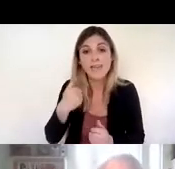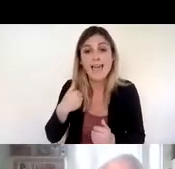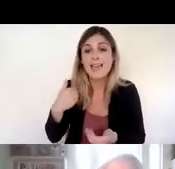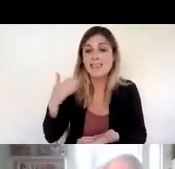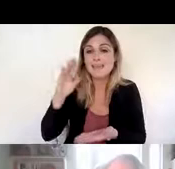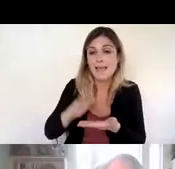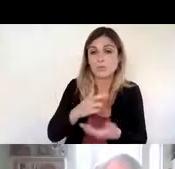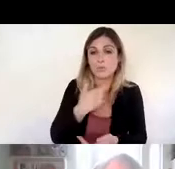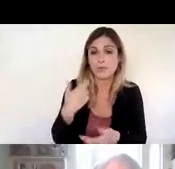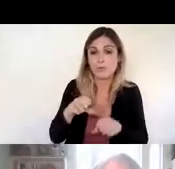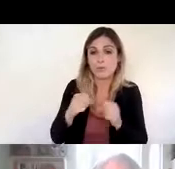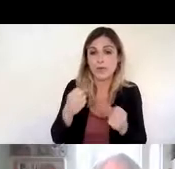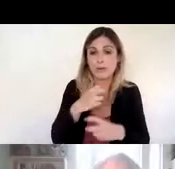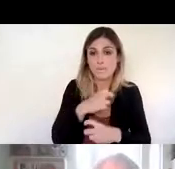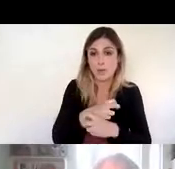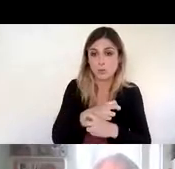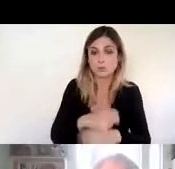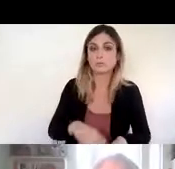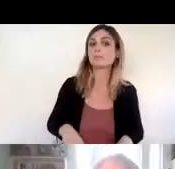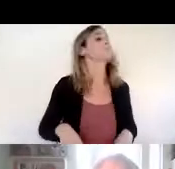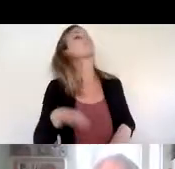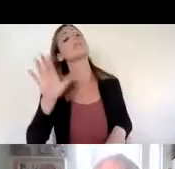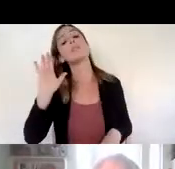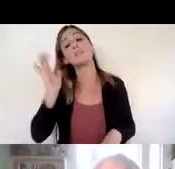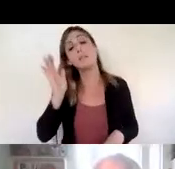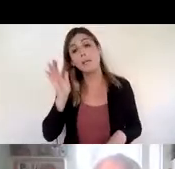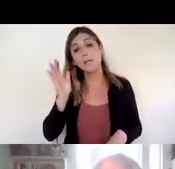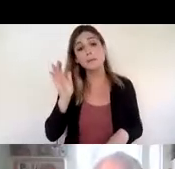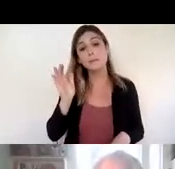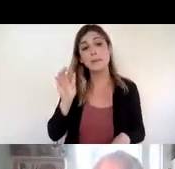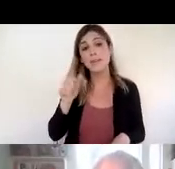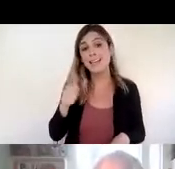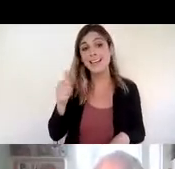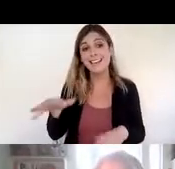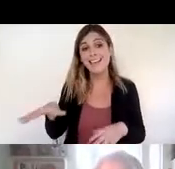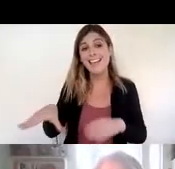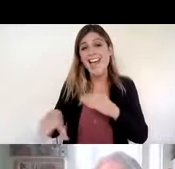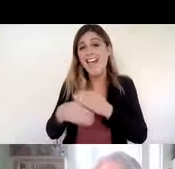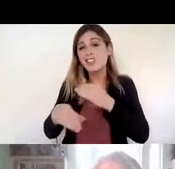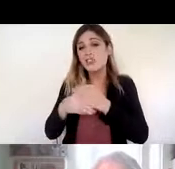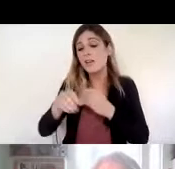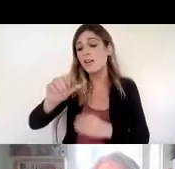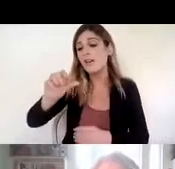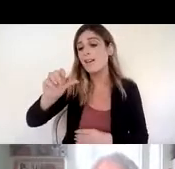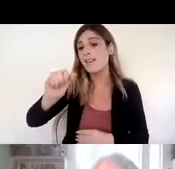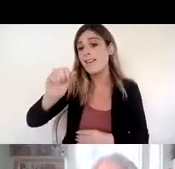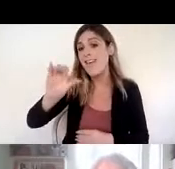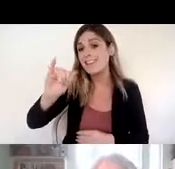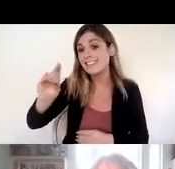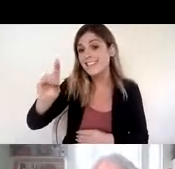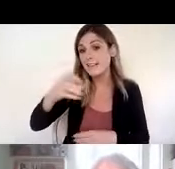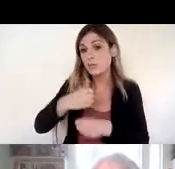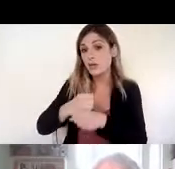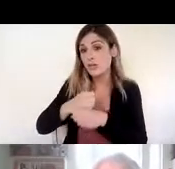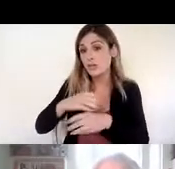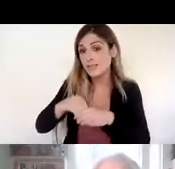And it seems that any extra acid that's being produced in the body from a higher protein